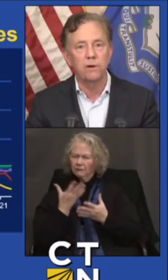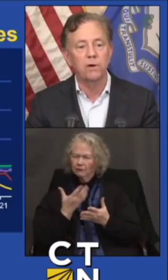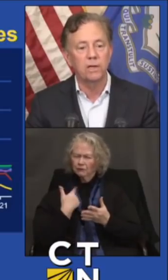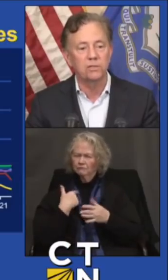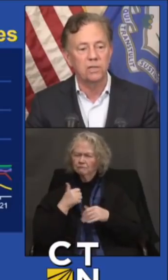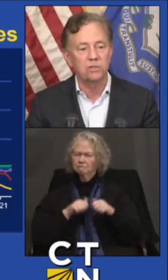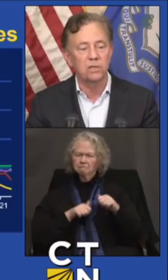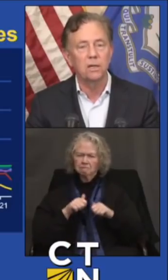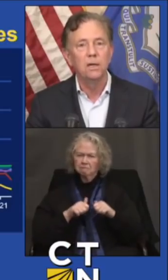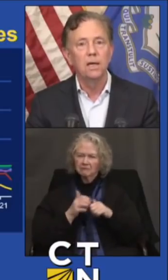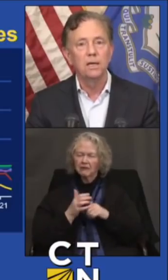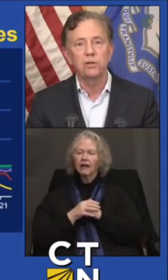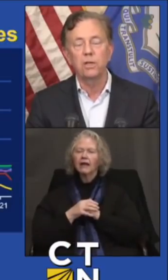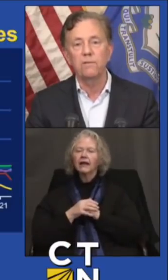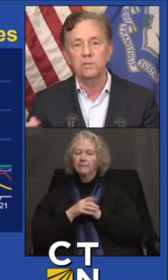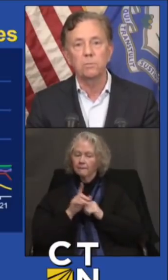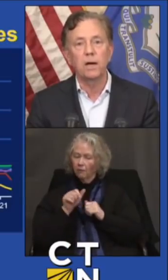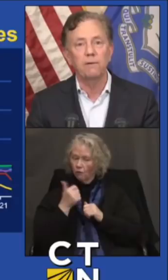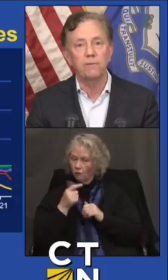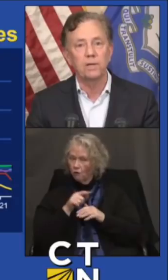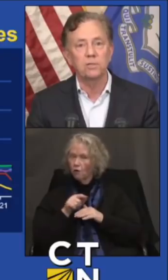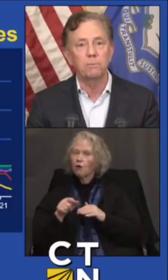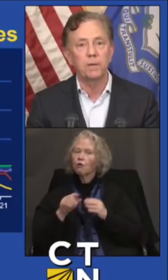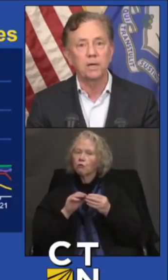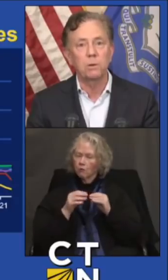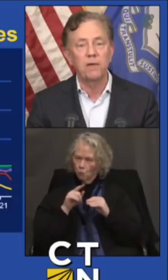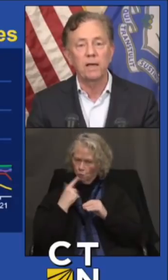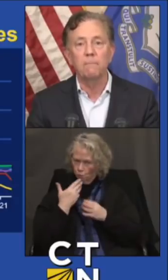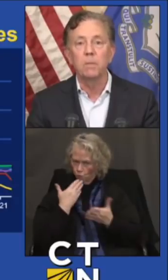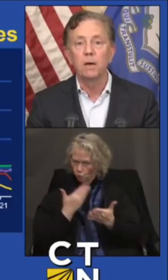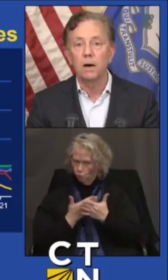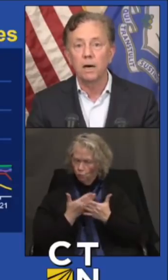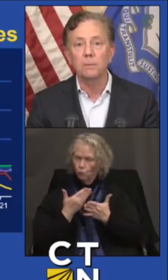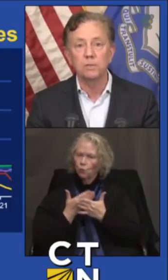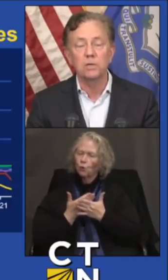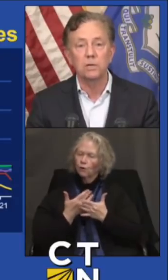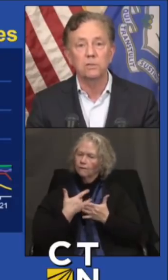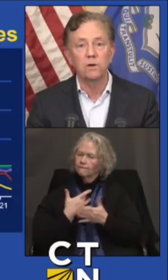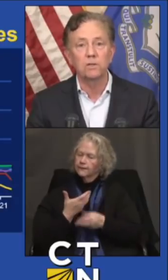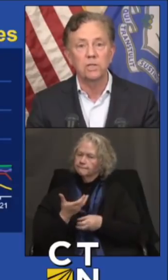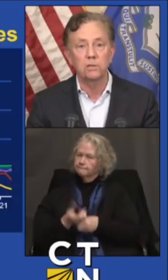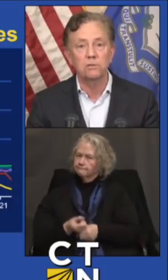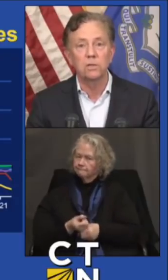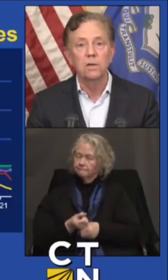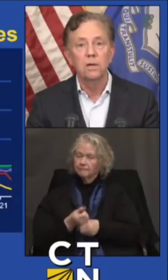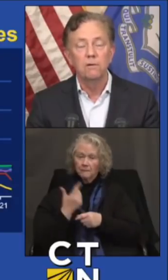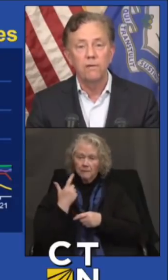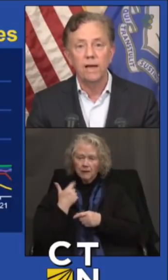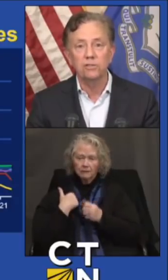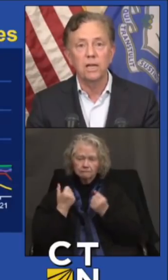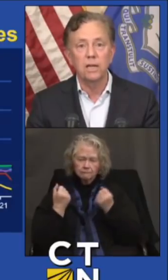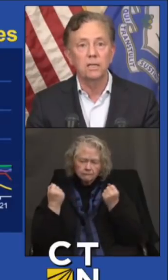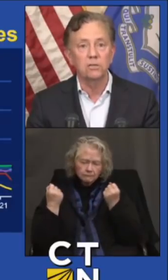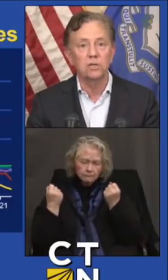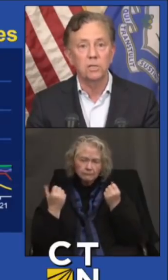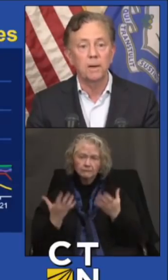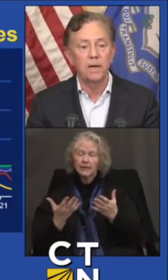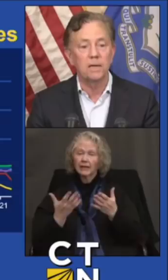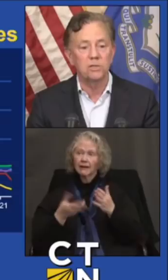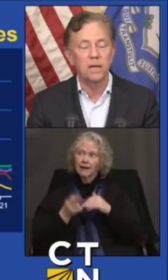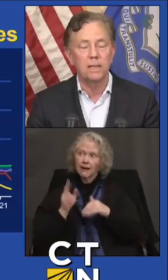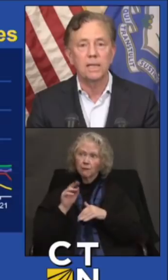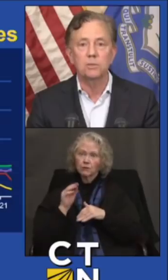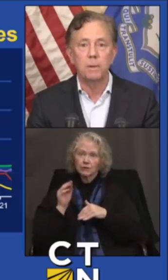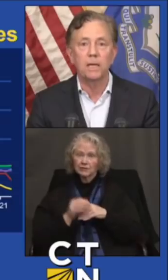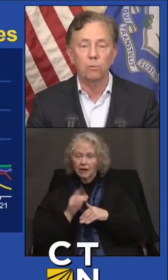think, are very consistent. It should give you some confidence that because we've had a higher percentage of our seniors vaccinated in just about